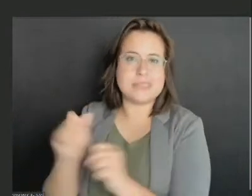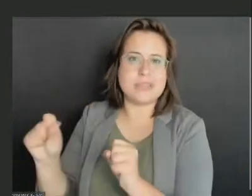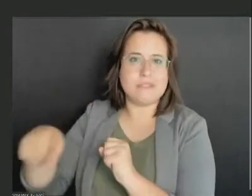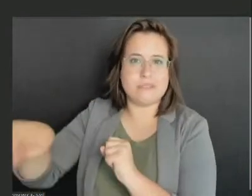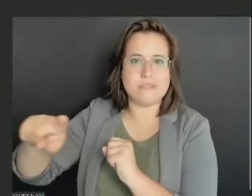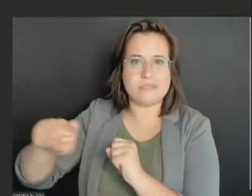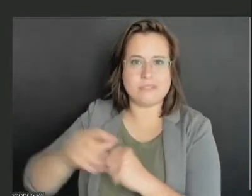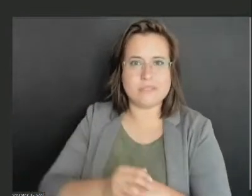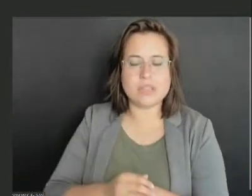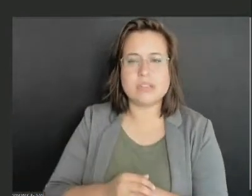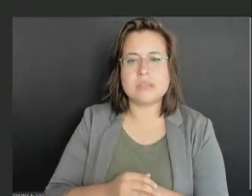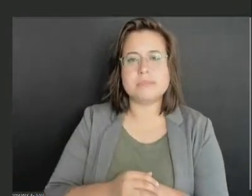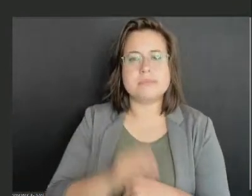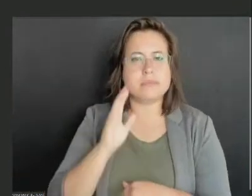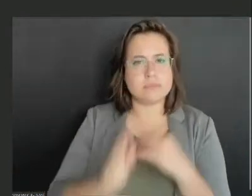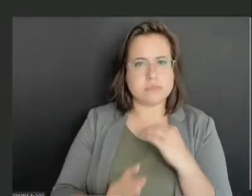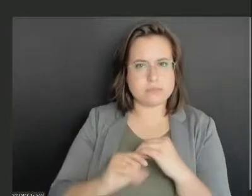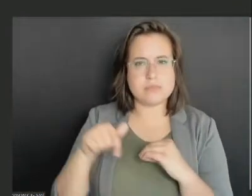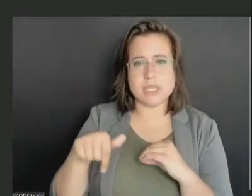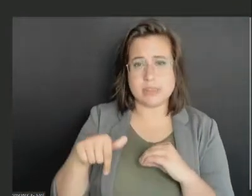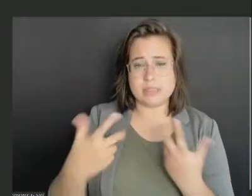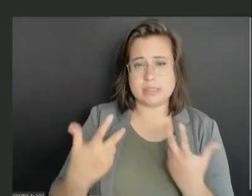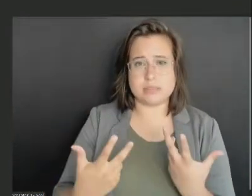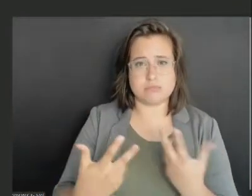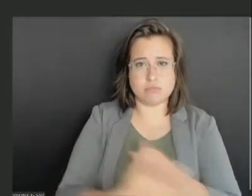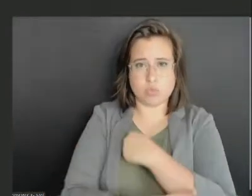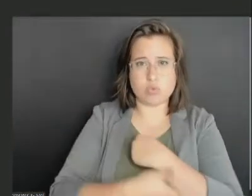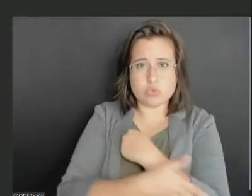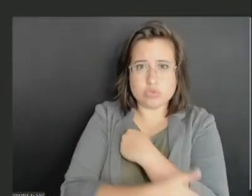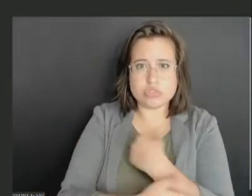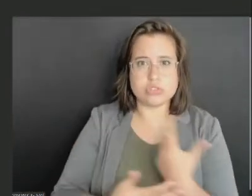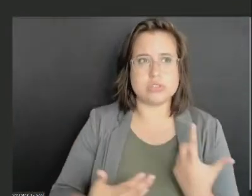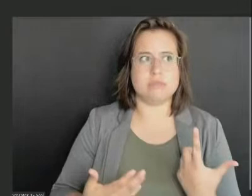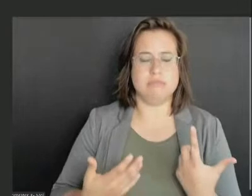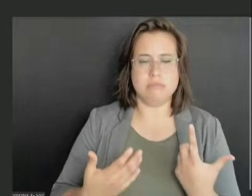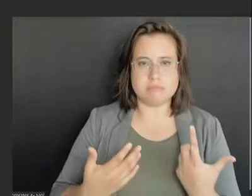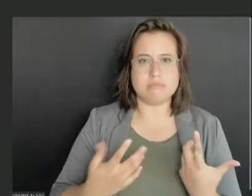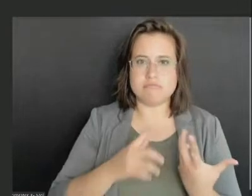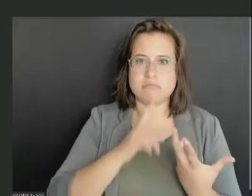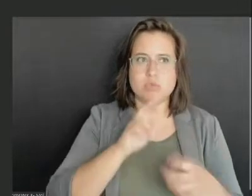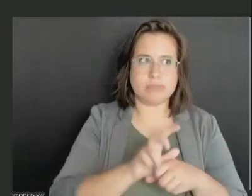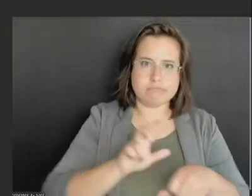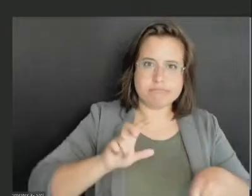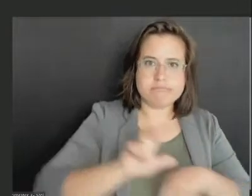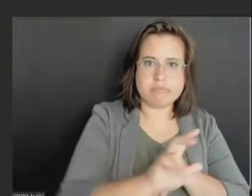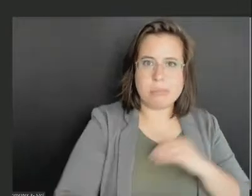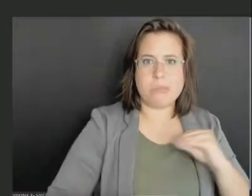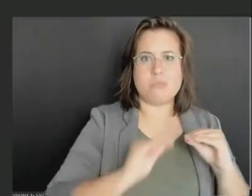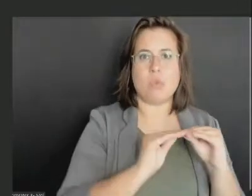this country has done more in this pandemic than ever done before.